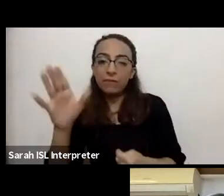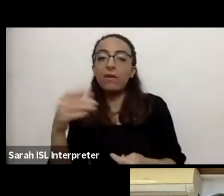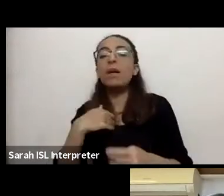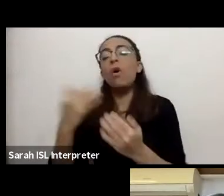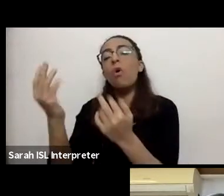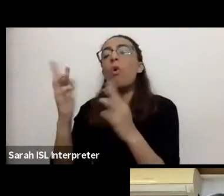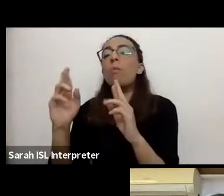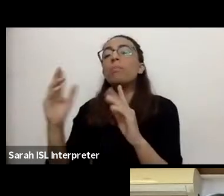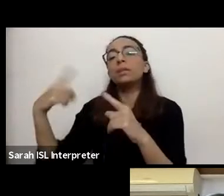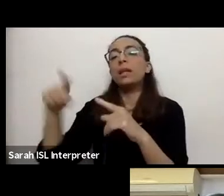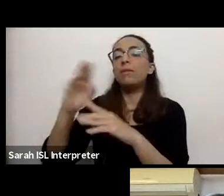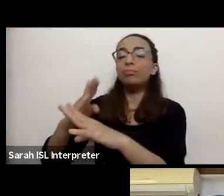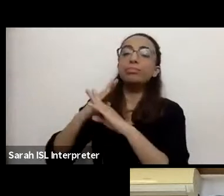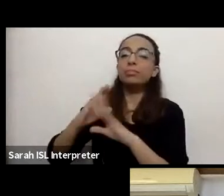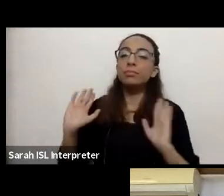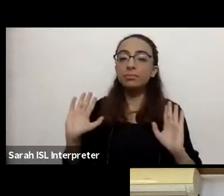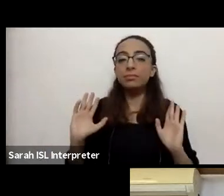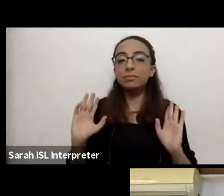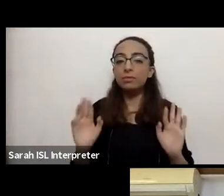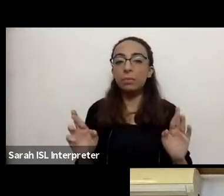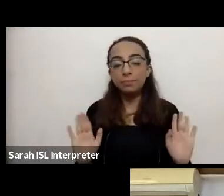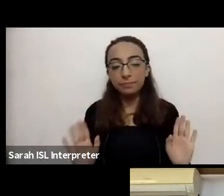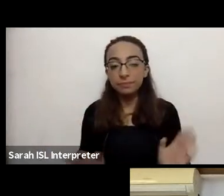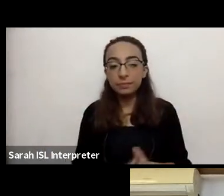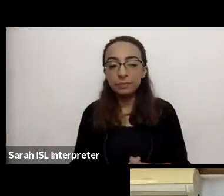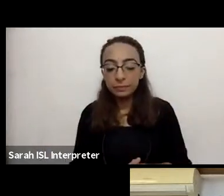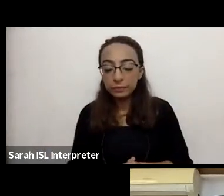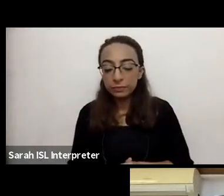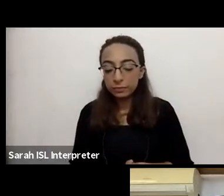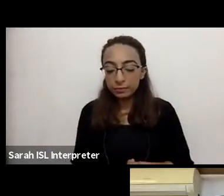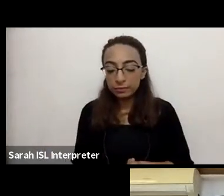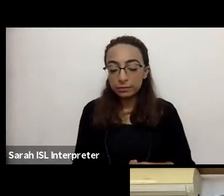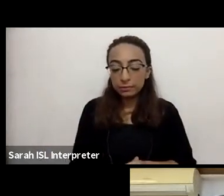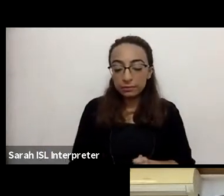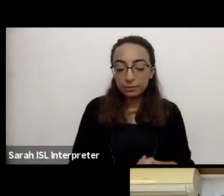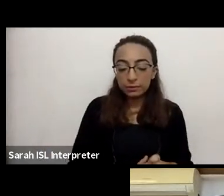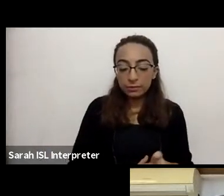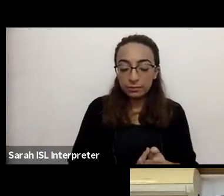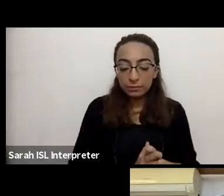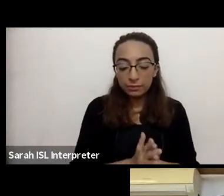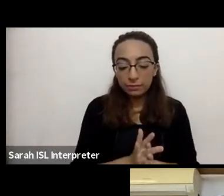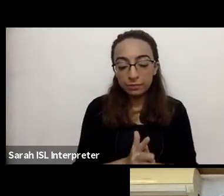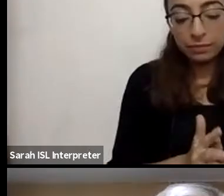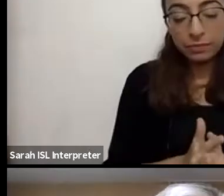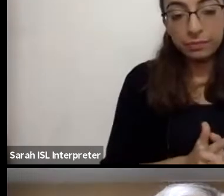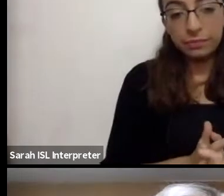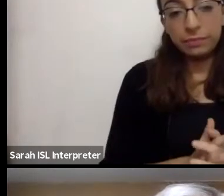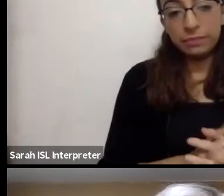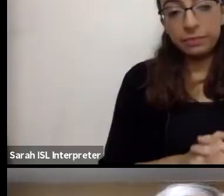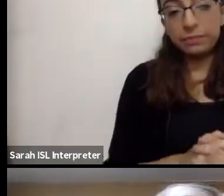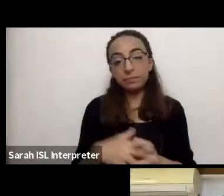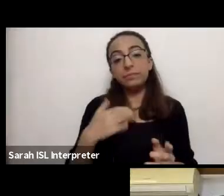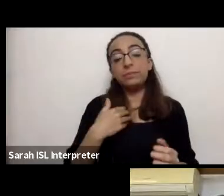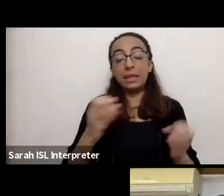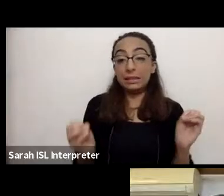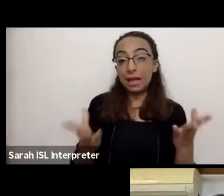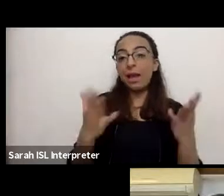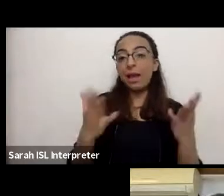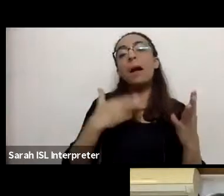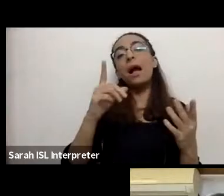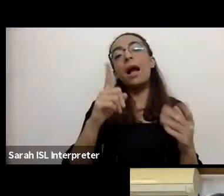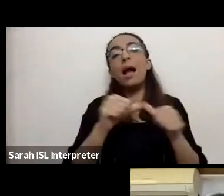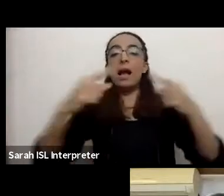to our rescue just in case there is a need. To set the ball rolling, I'd like to request Mr. Arman